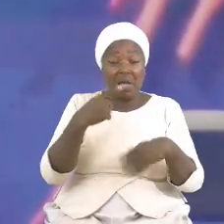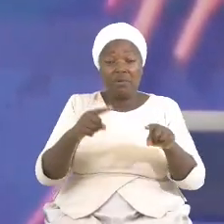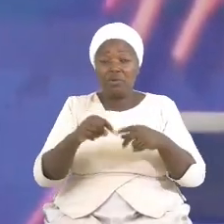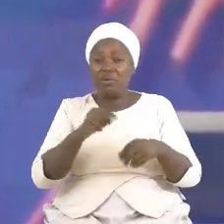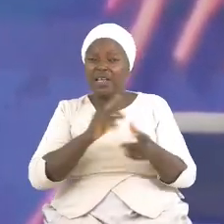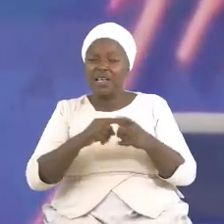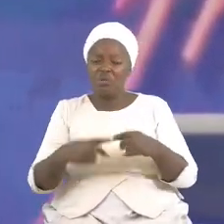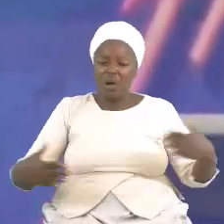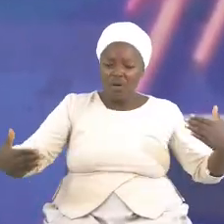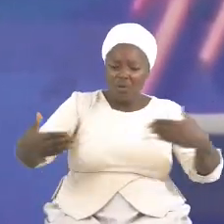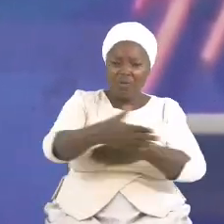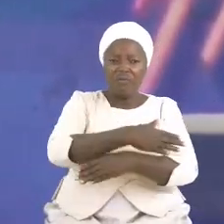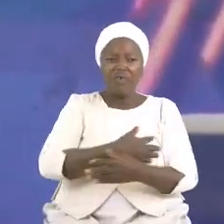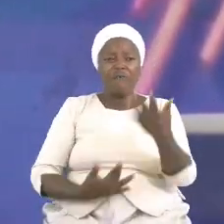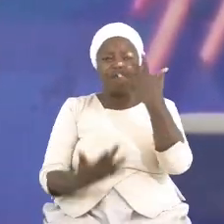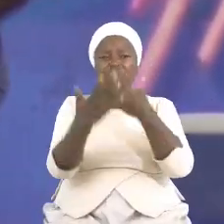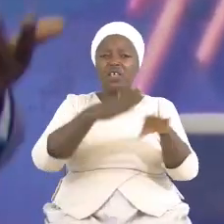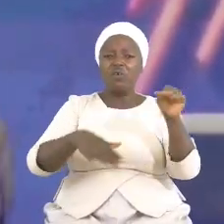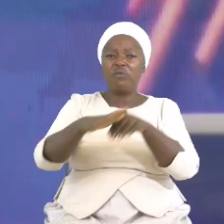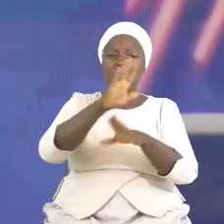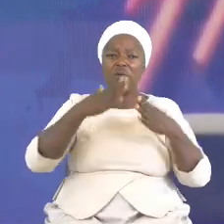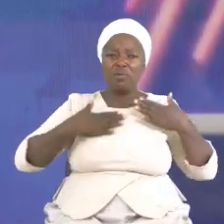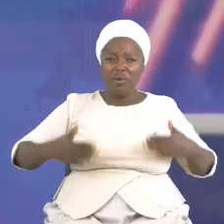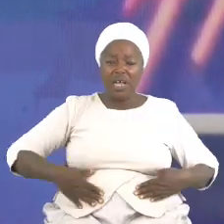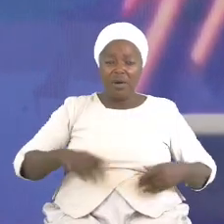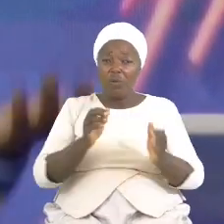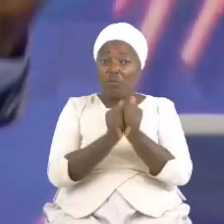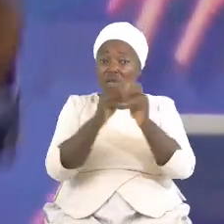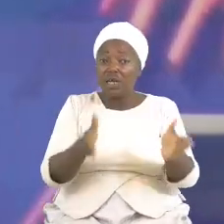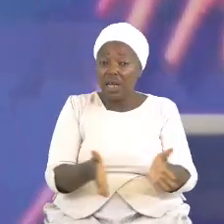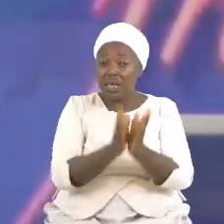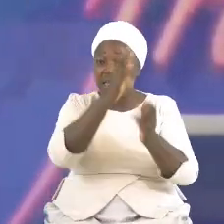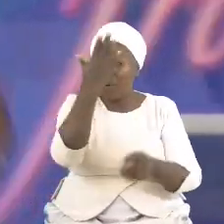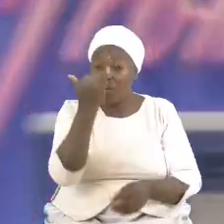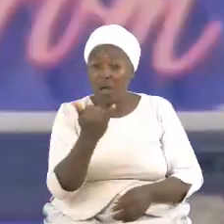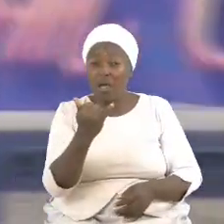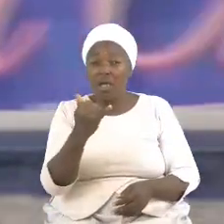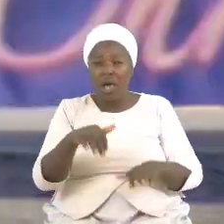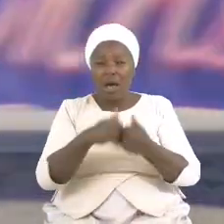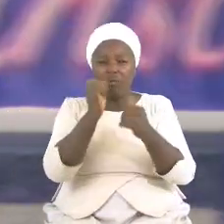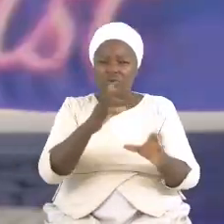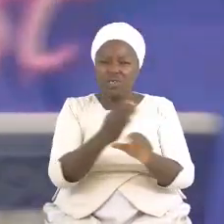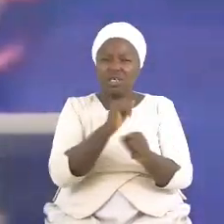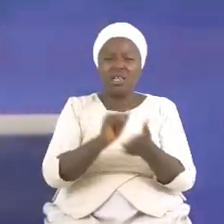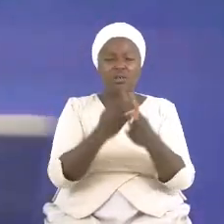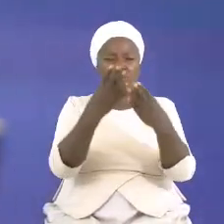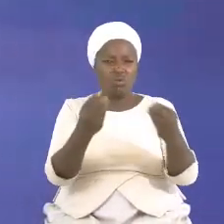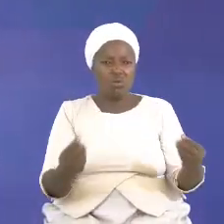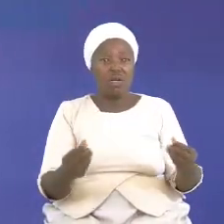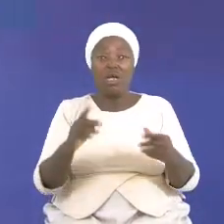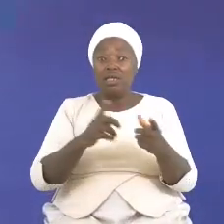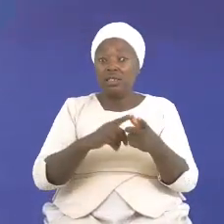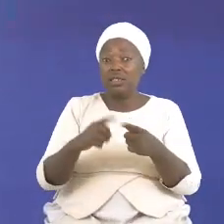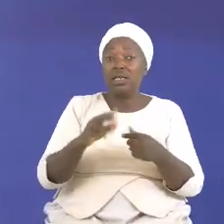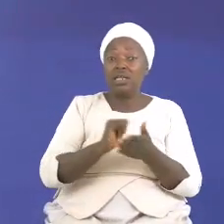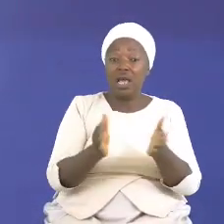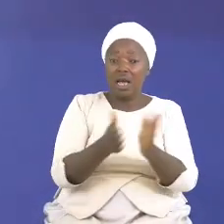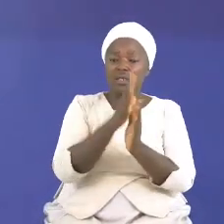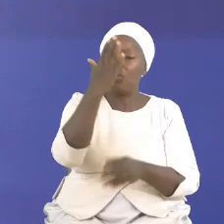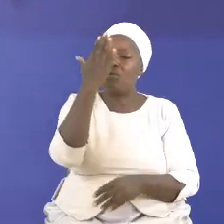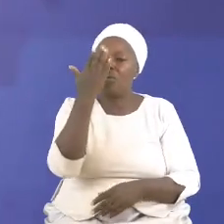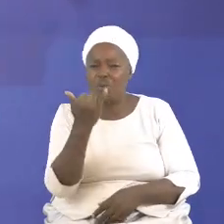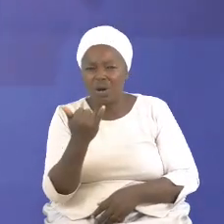fire over you without asking why, how do you get solution? They asked, they said, why could